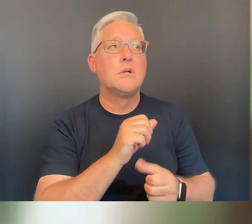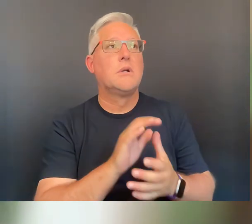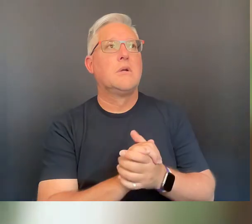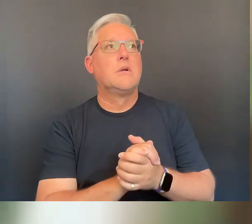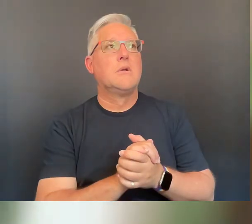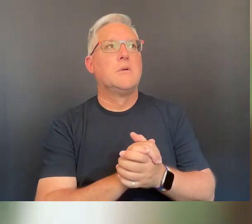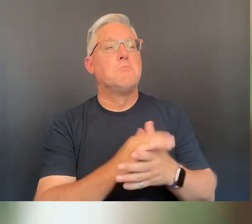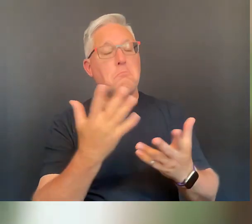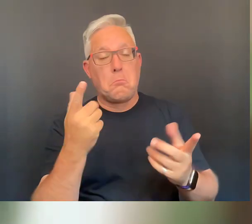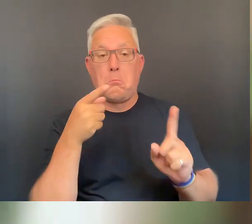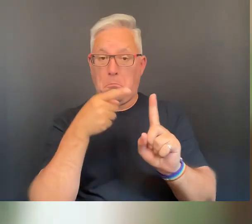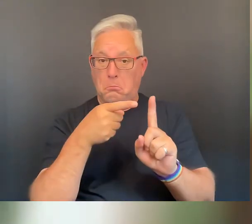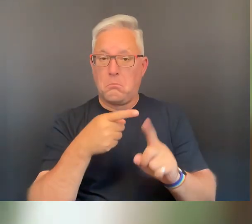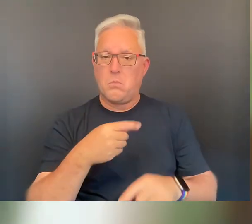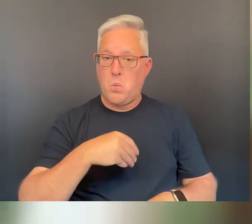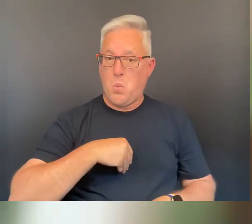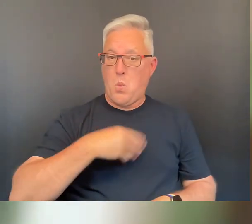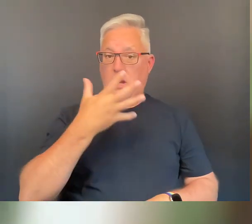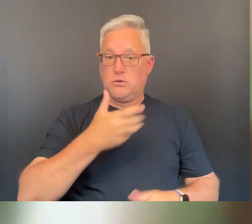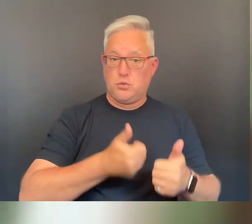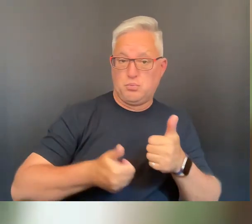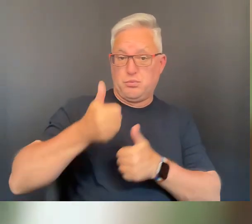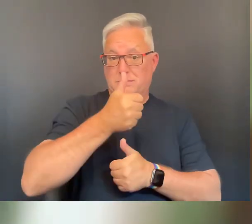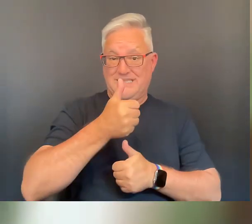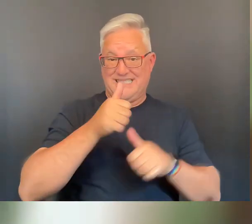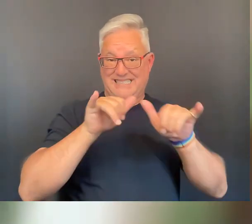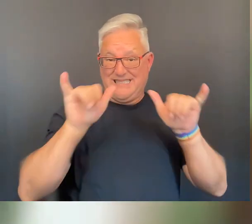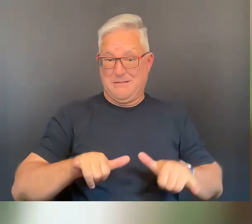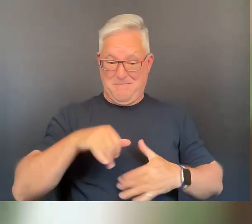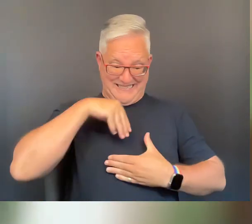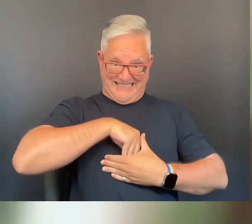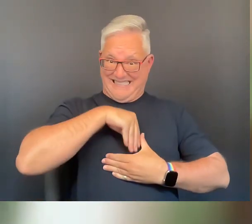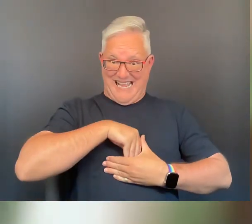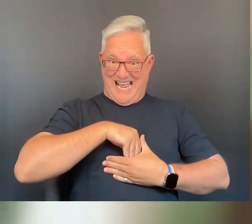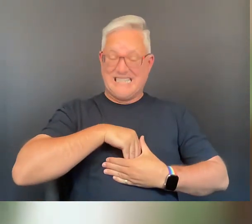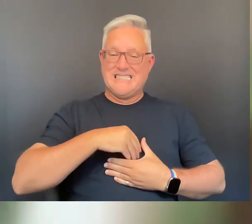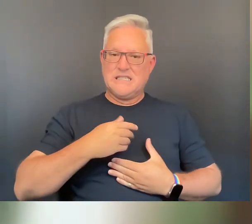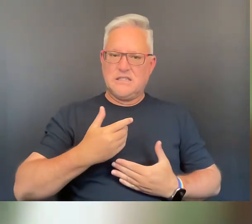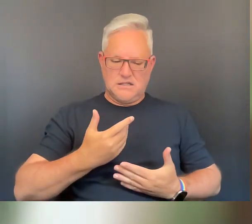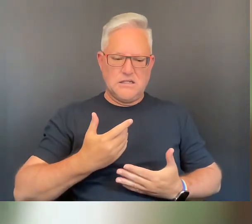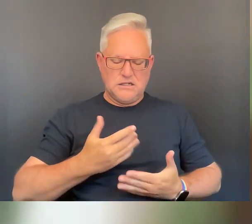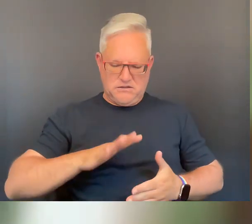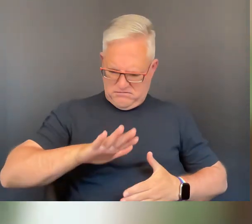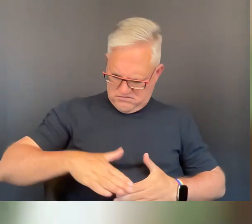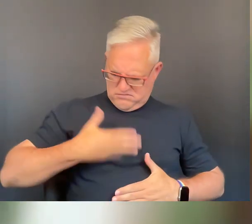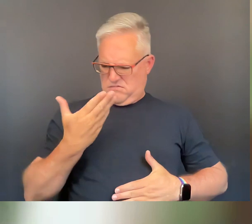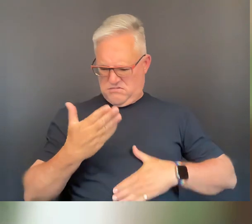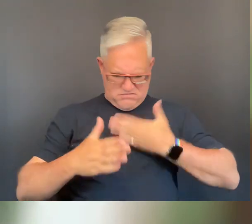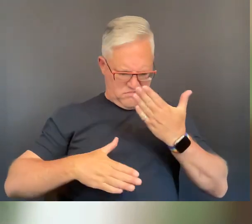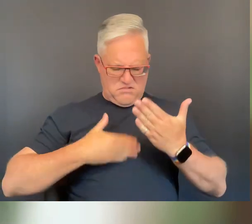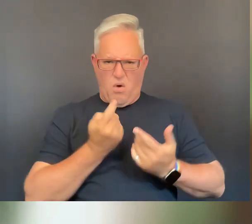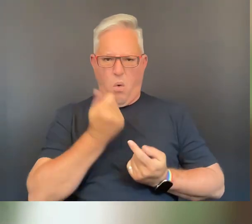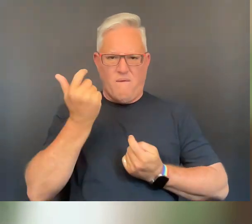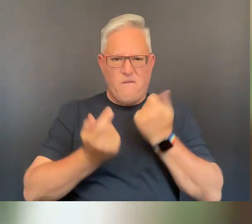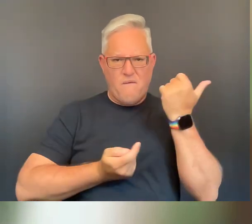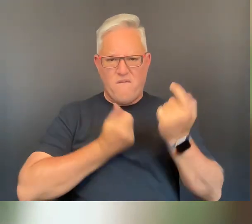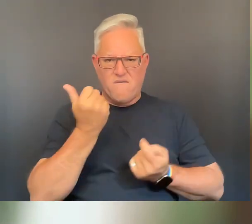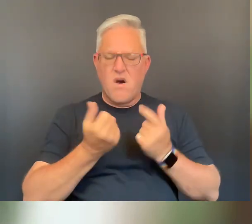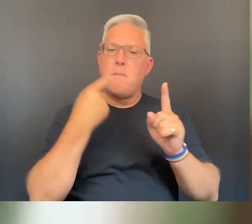well, along with dismantling white supremacy out of ourselves, it's also just very simply